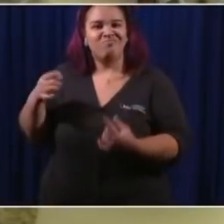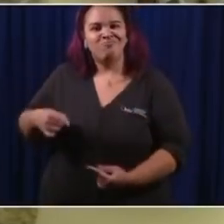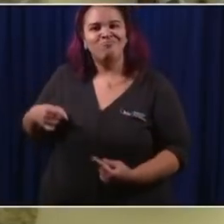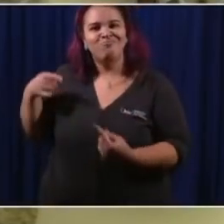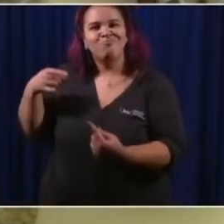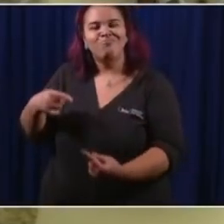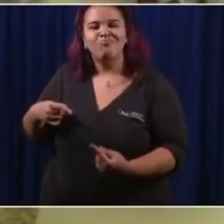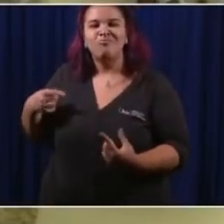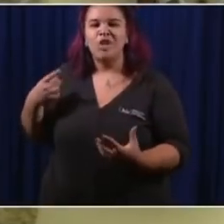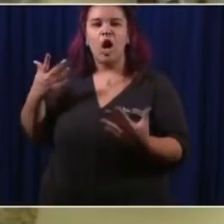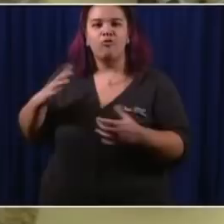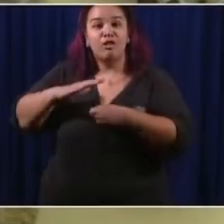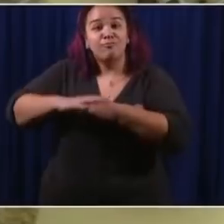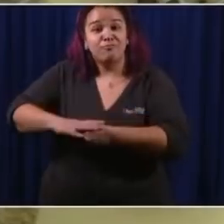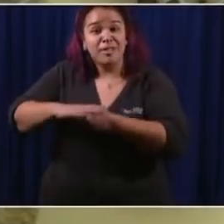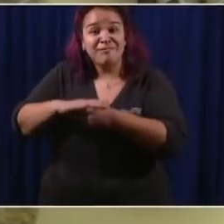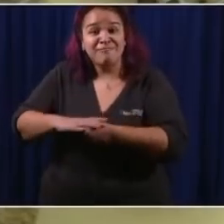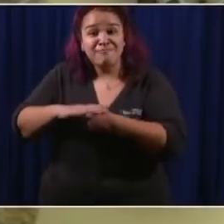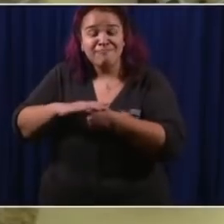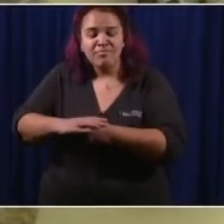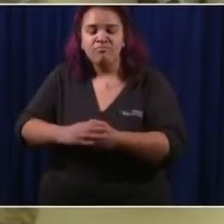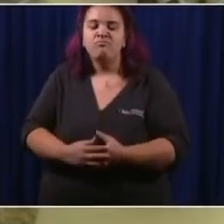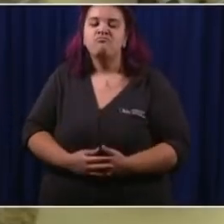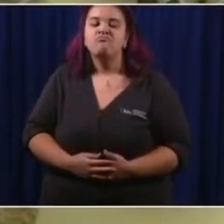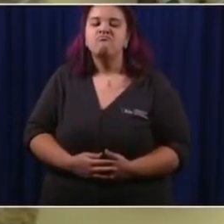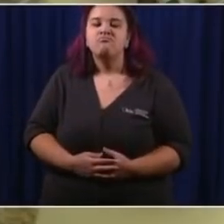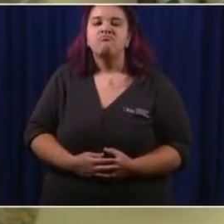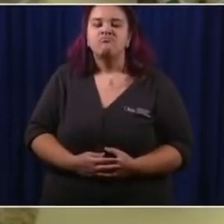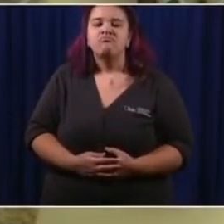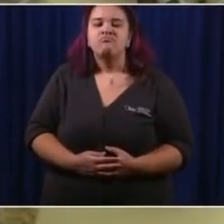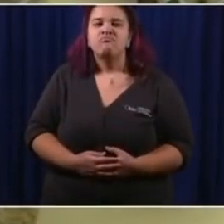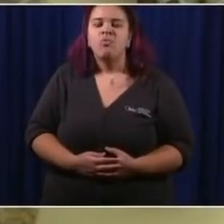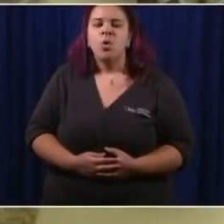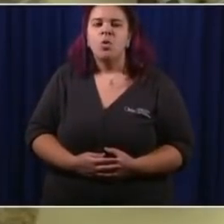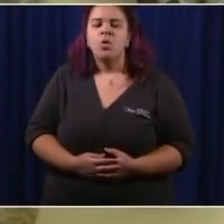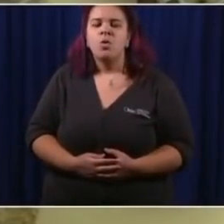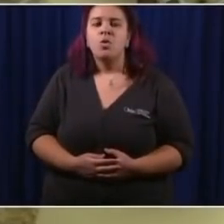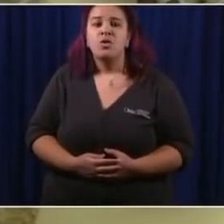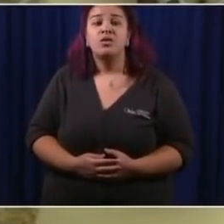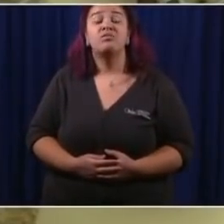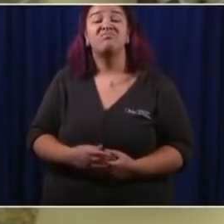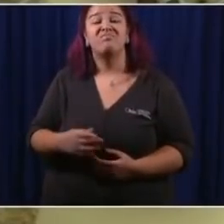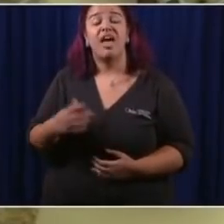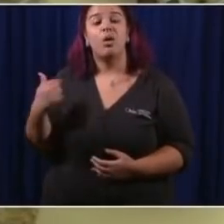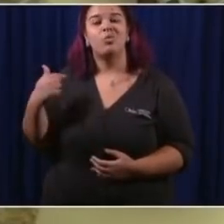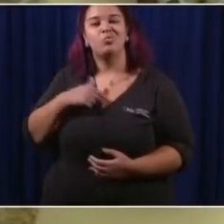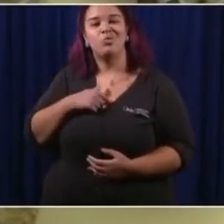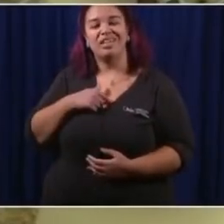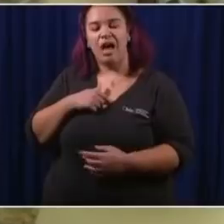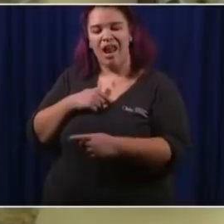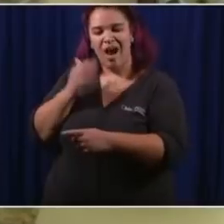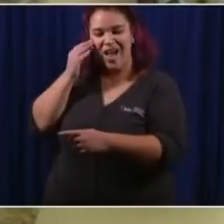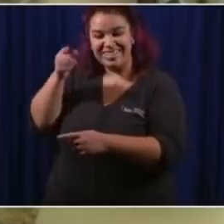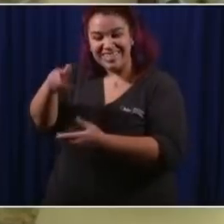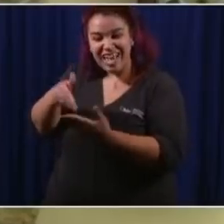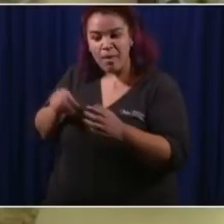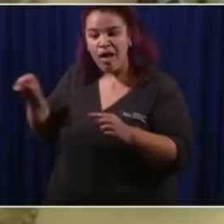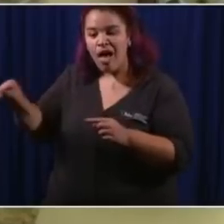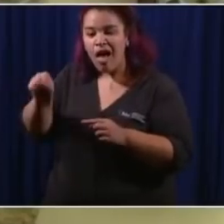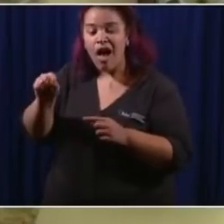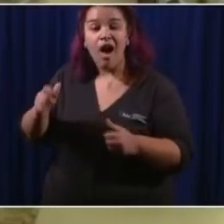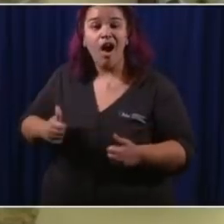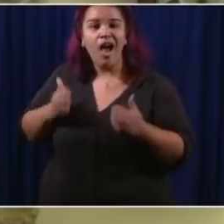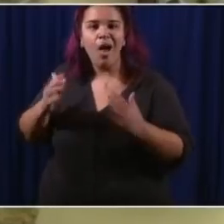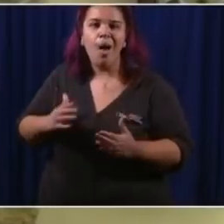We've been helpful in regard to those who, have Medicaid patients. So these are things we